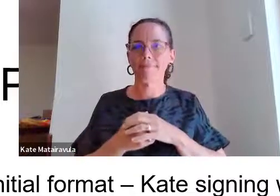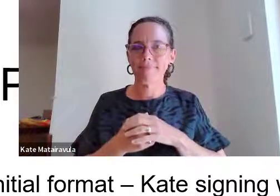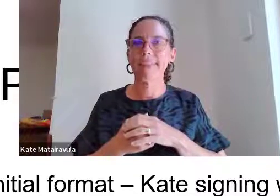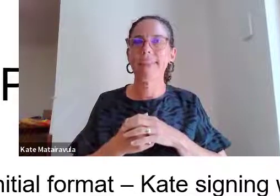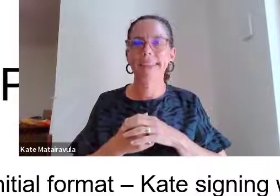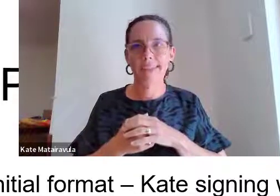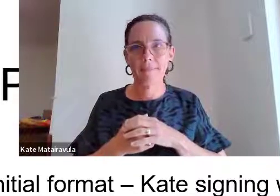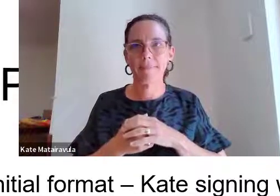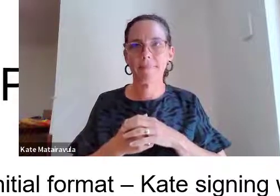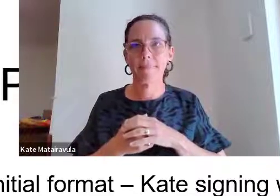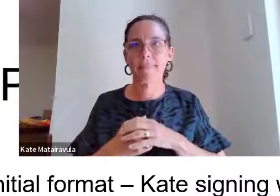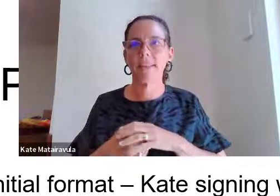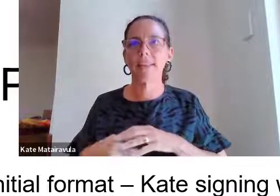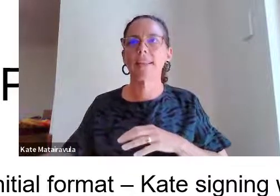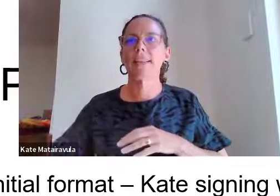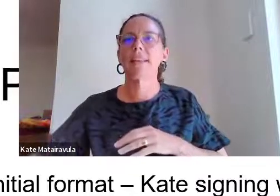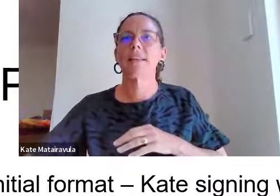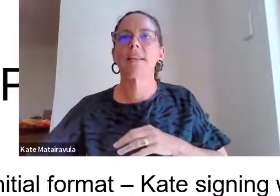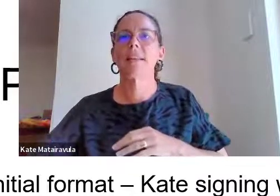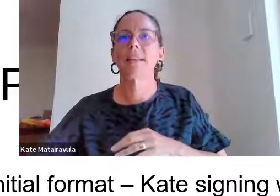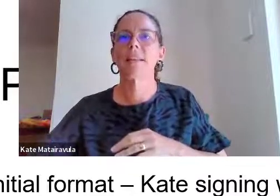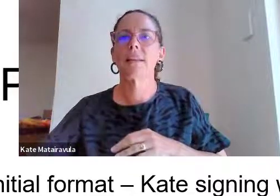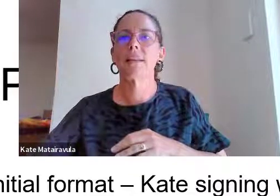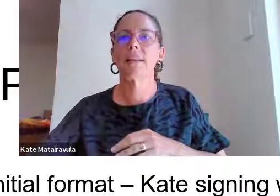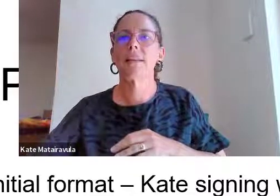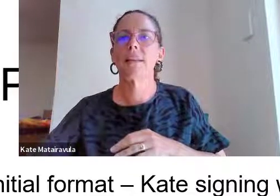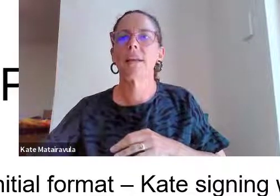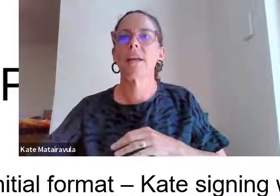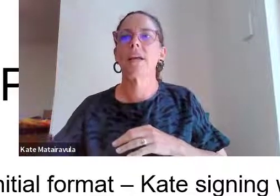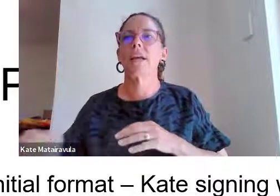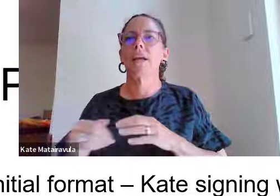exact same words that was the written English text.